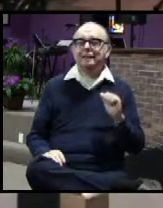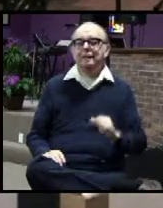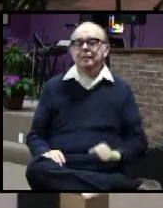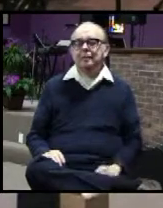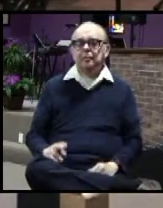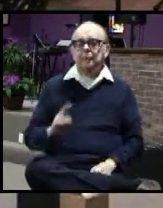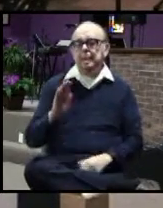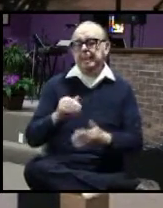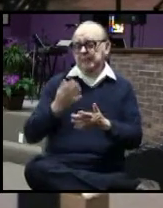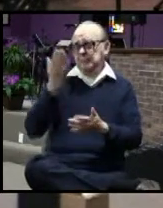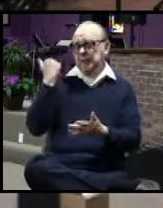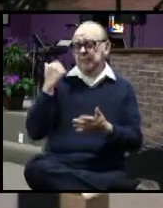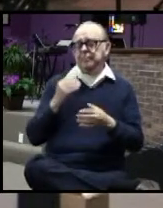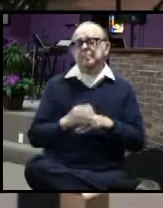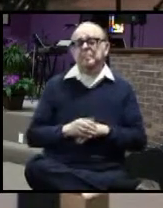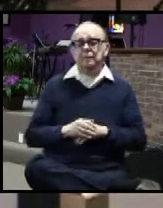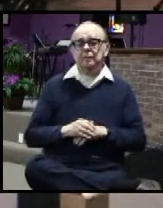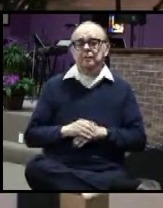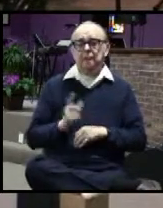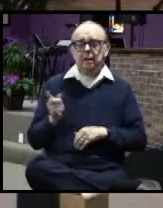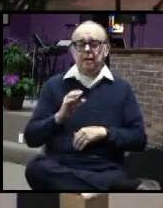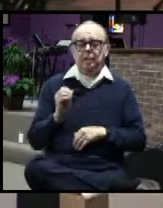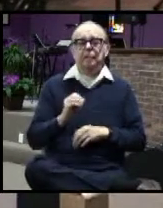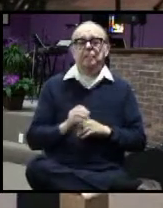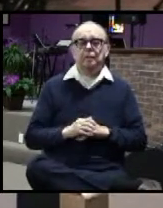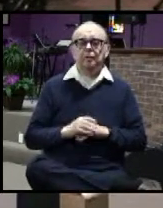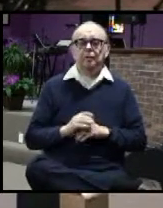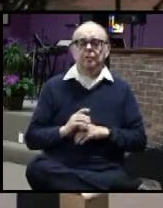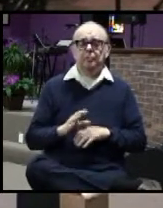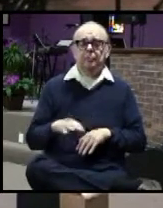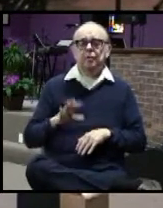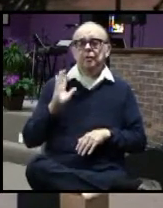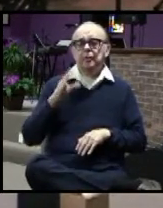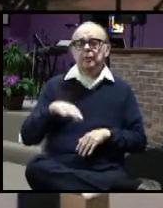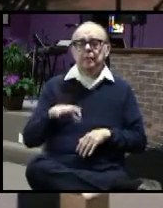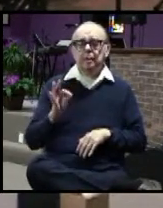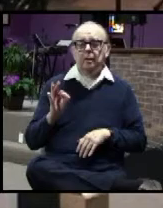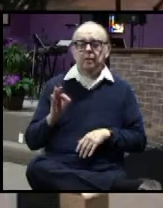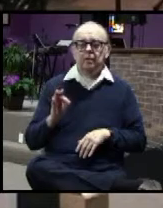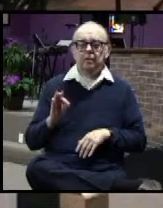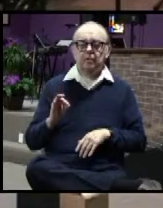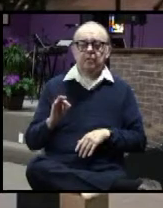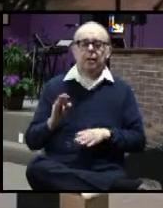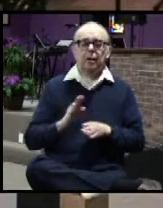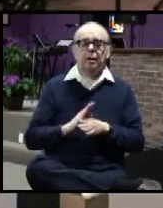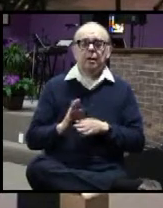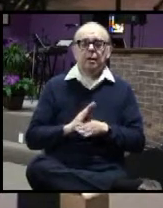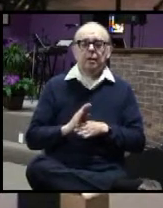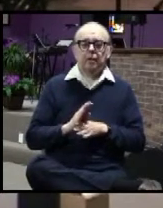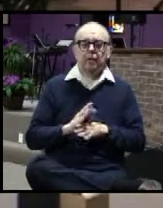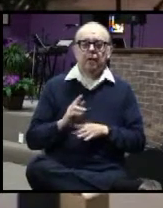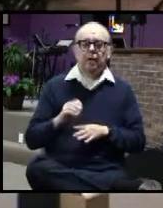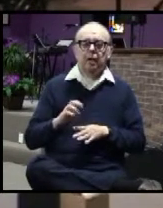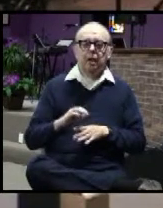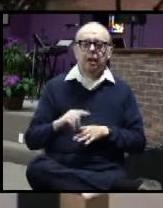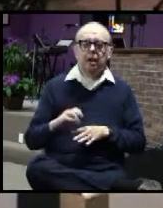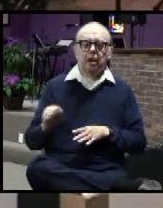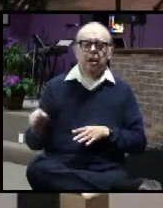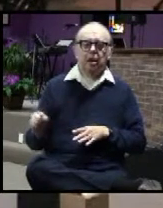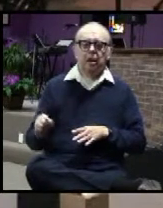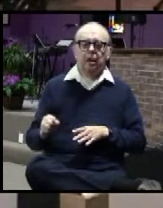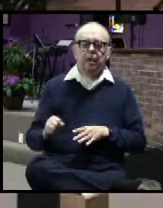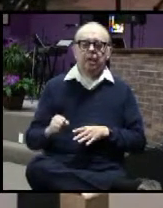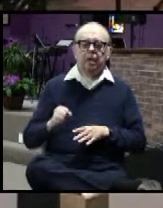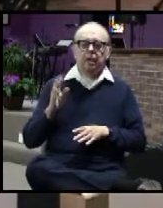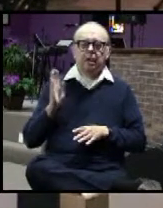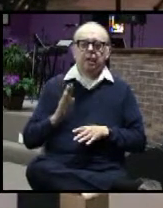Used to, in Ohio, you would find movie rentals, ammunition, beer,